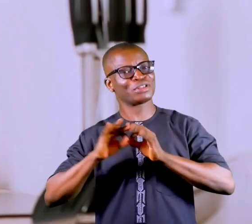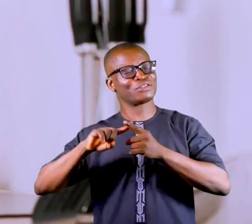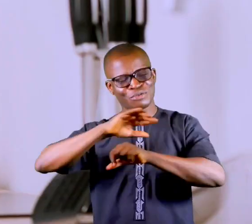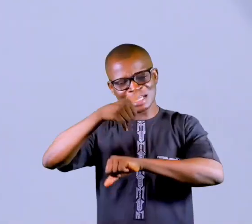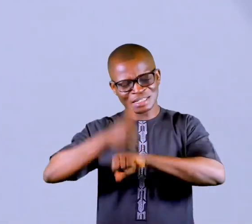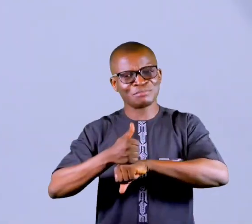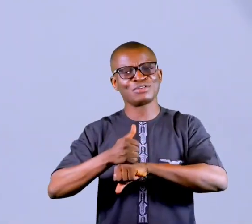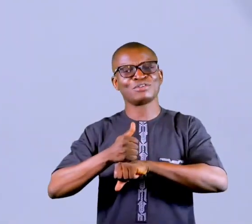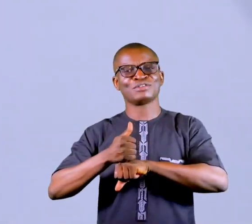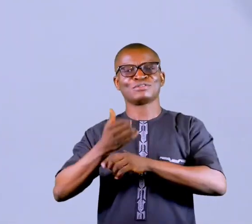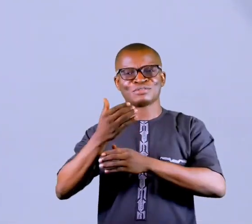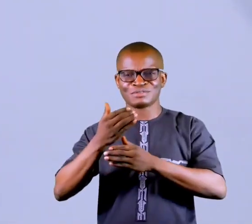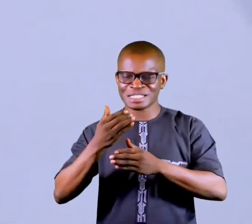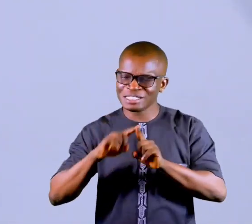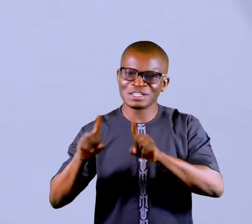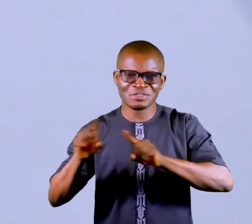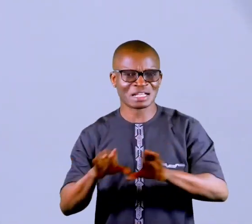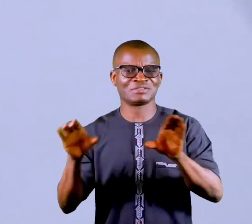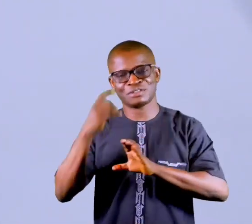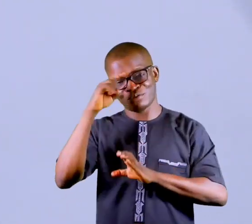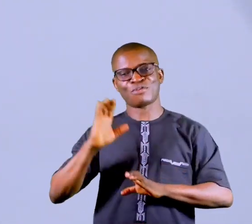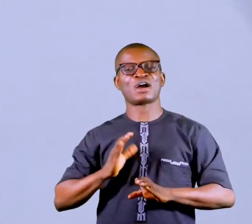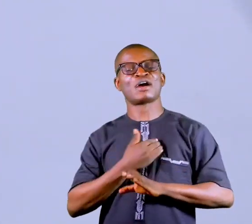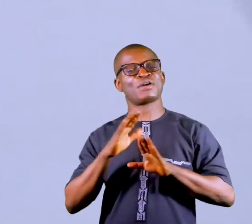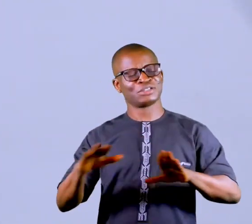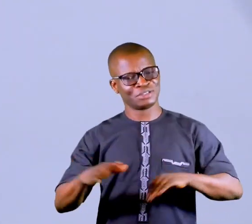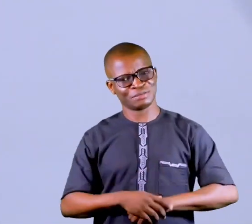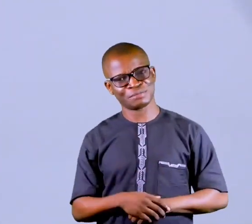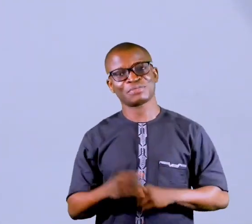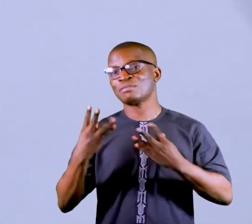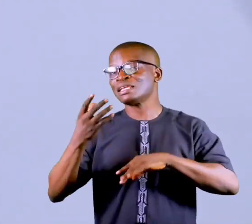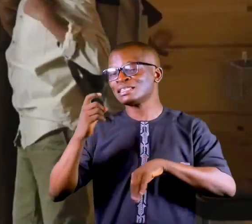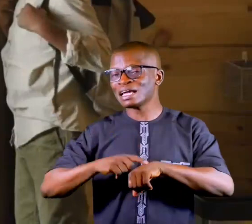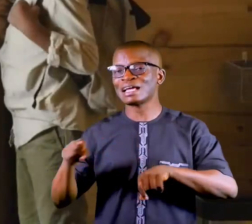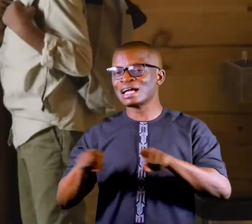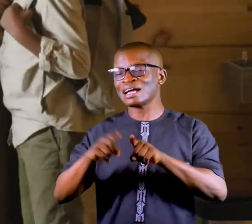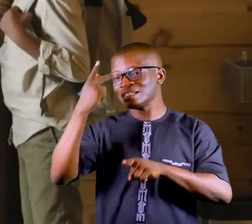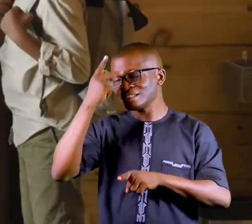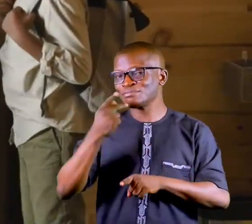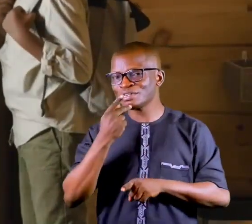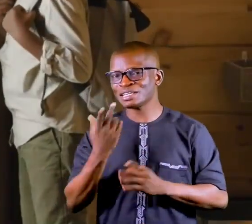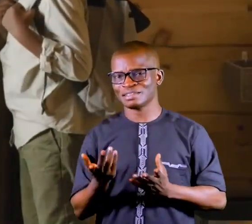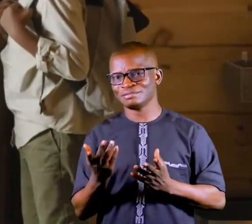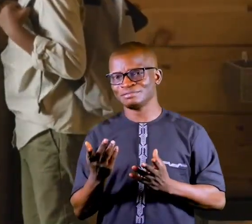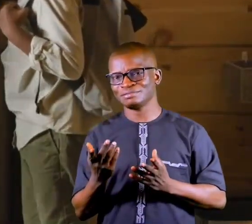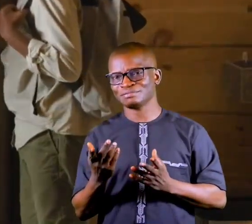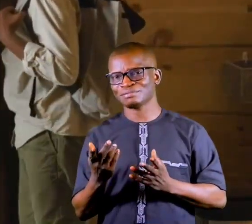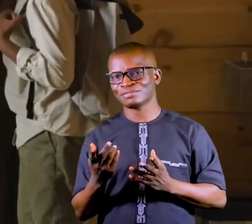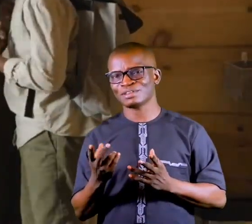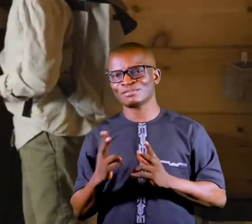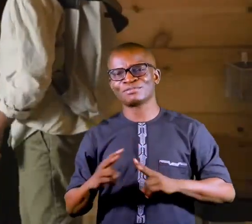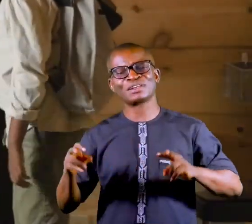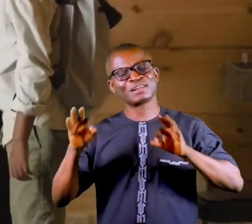really important to establish rules and routines for our children. Many times as parents, you know what you want your child to do,